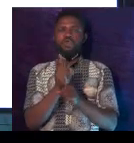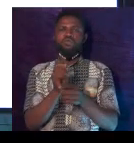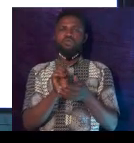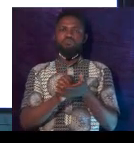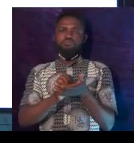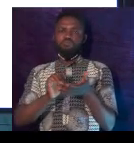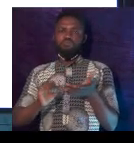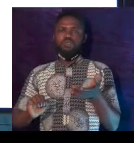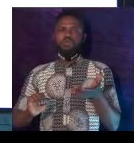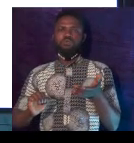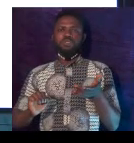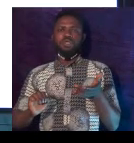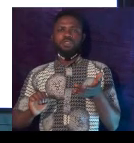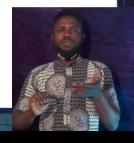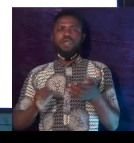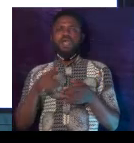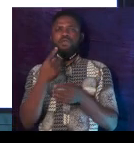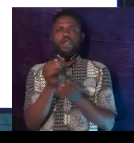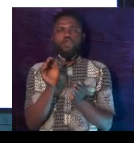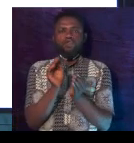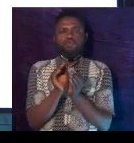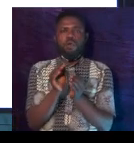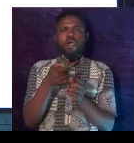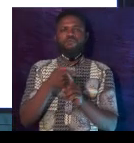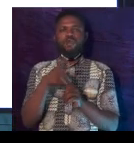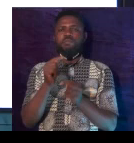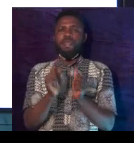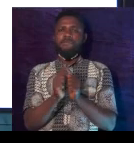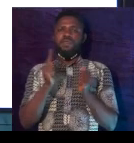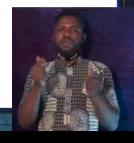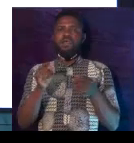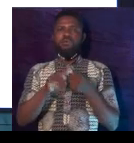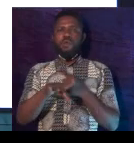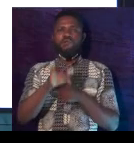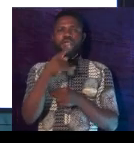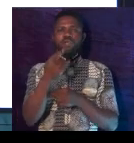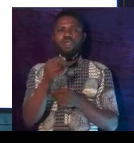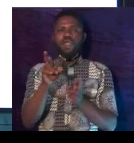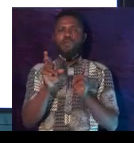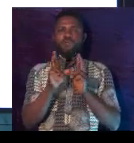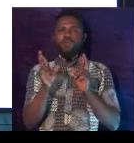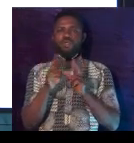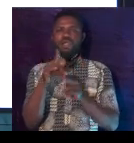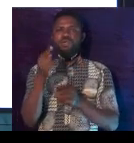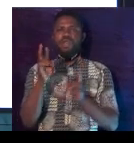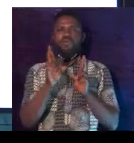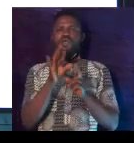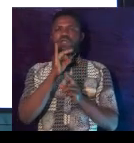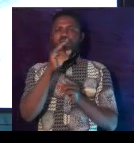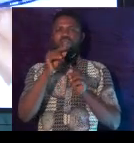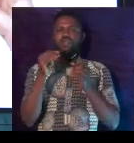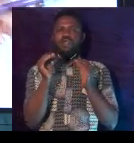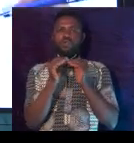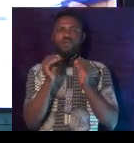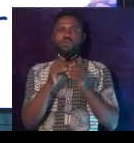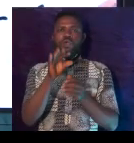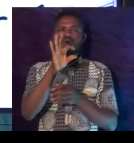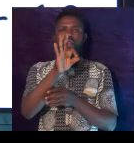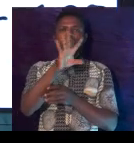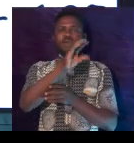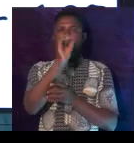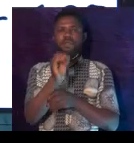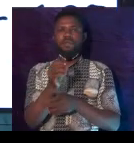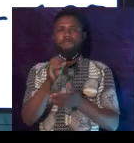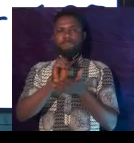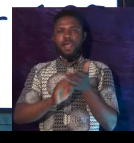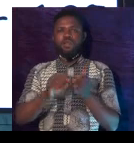find the range. Just subtract the smallest from the biggest. So to find the range, we say the range is equal to